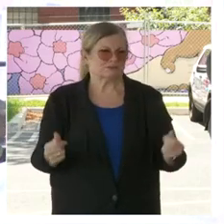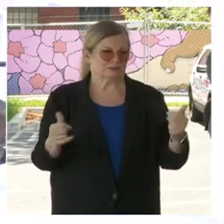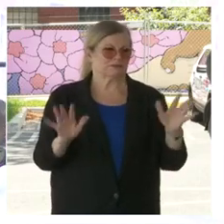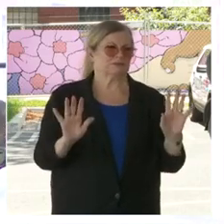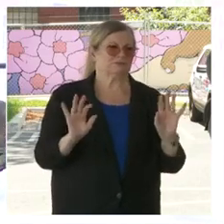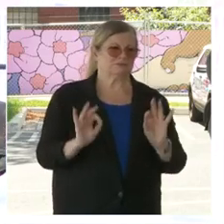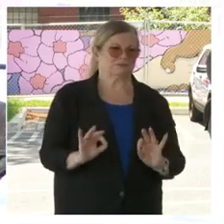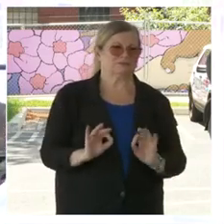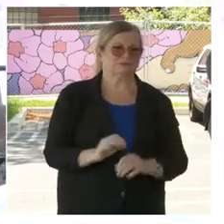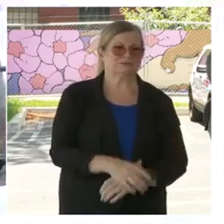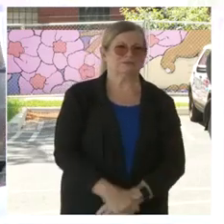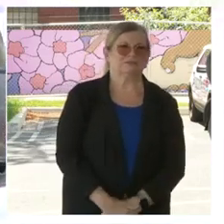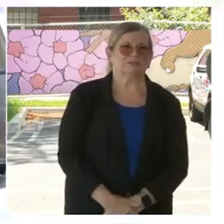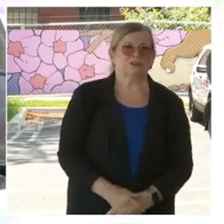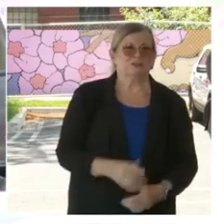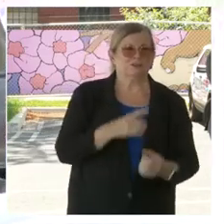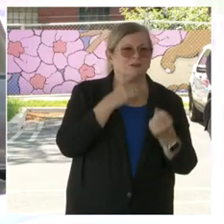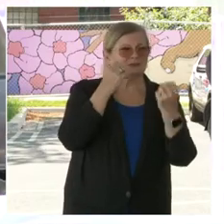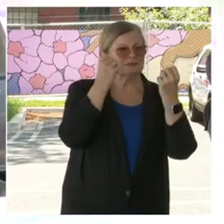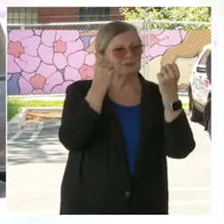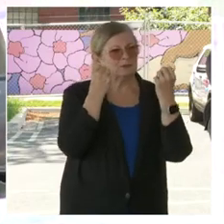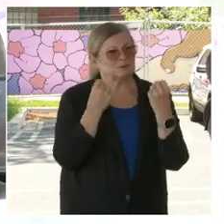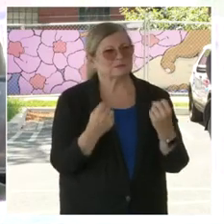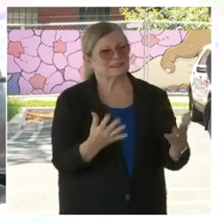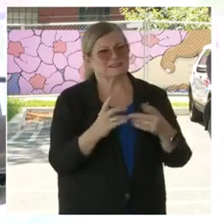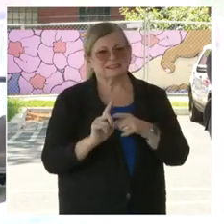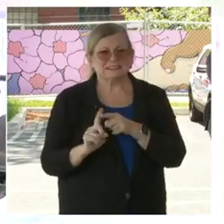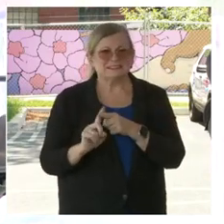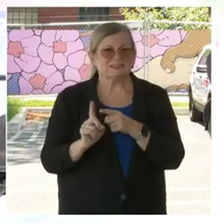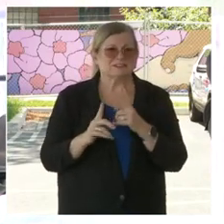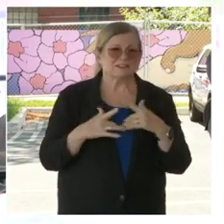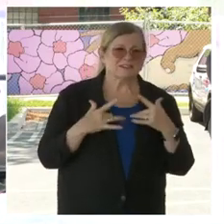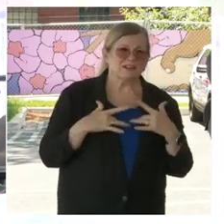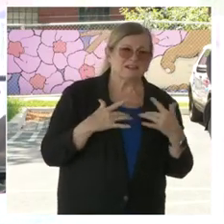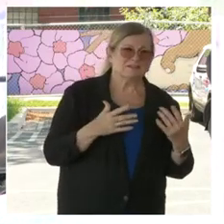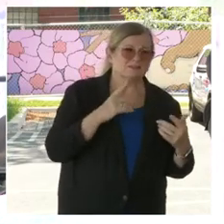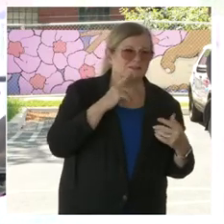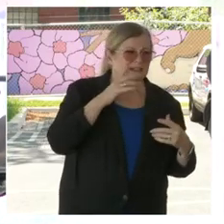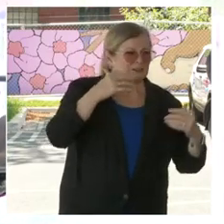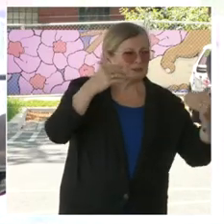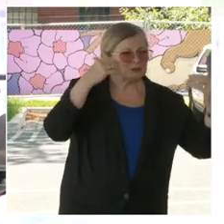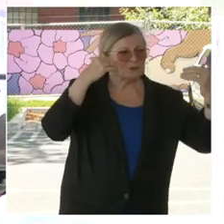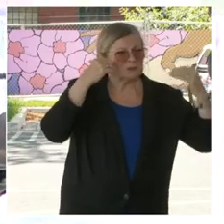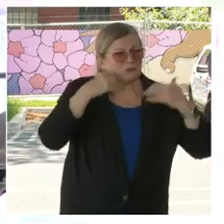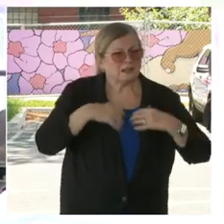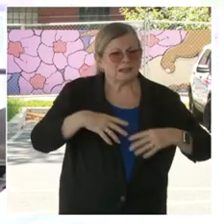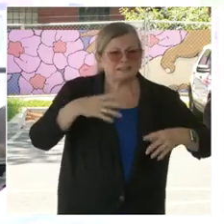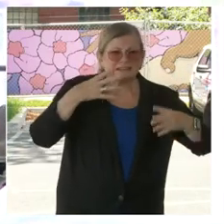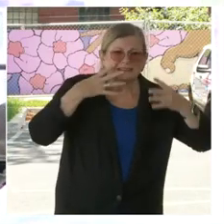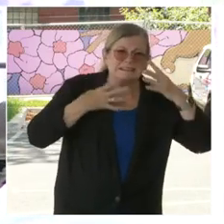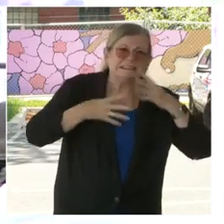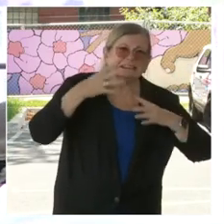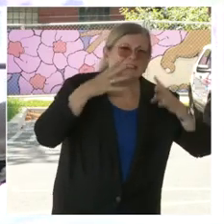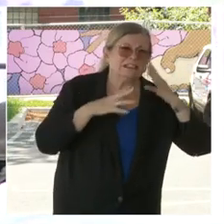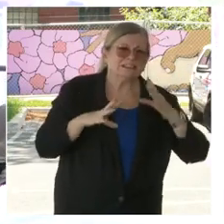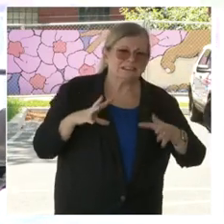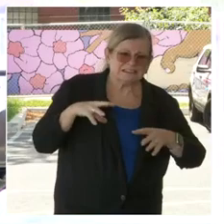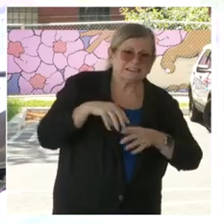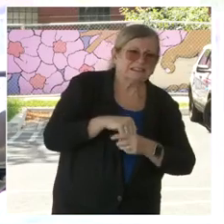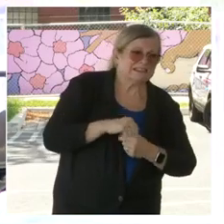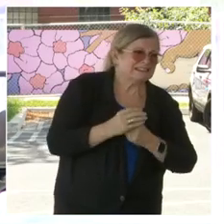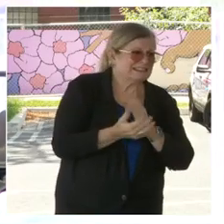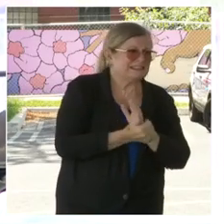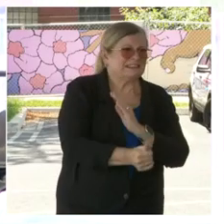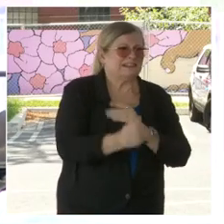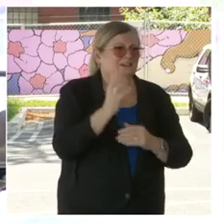And so many leaders who have put sweat equity behind the scenes, and no one else is looking to make Ward 8 a great place to live for